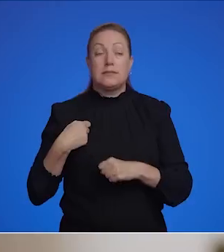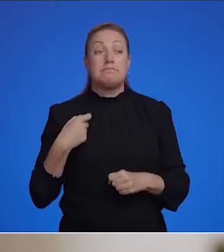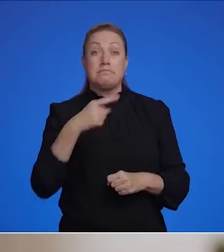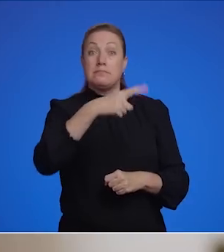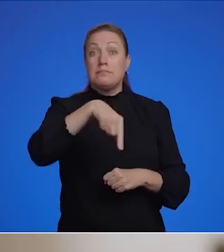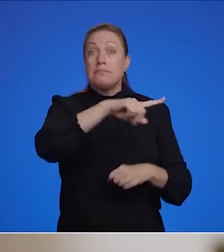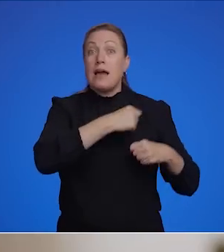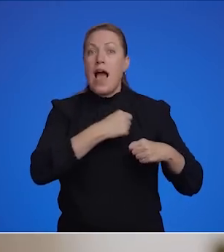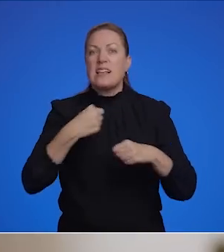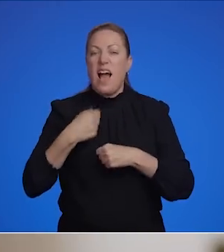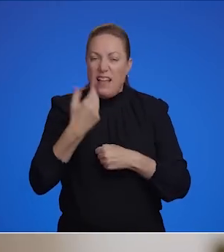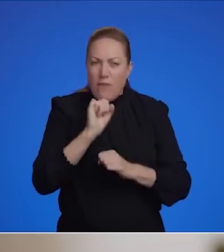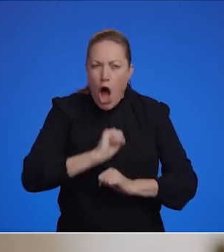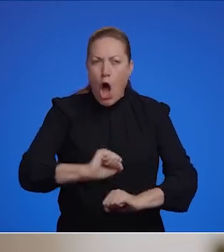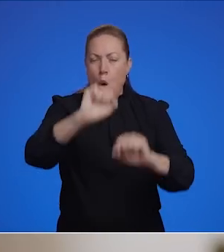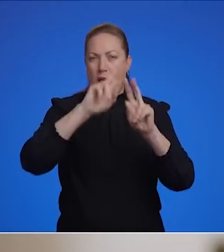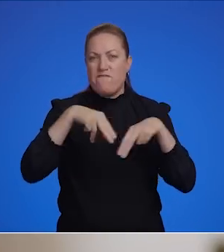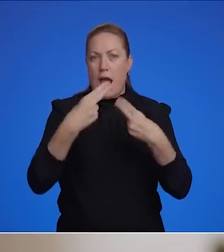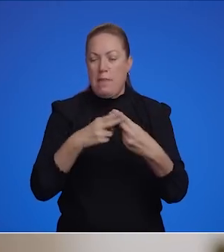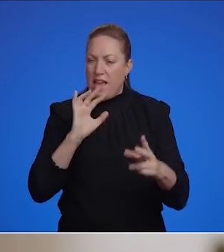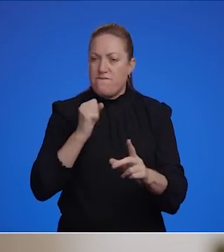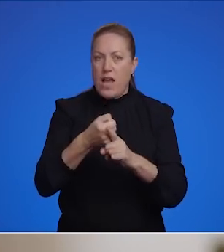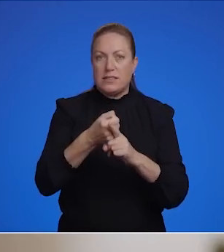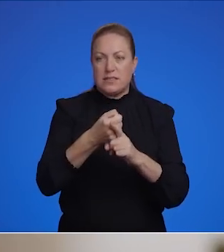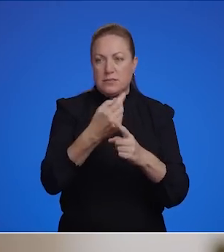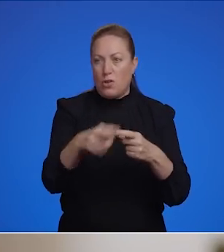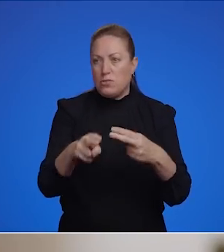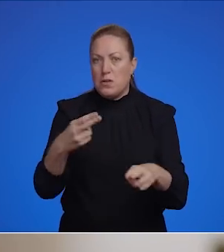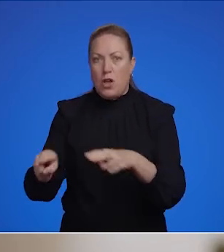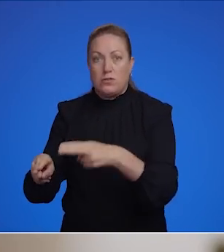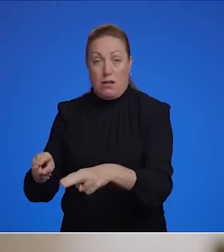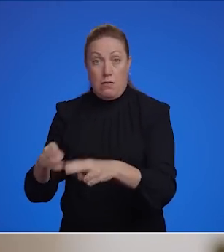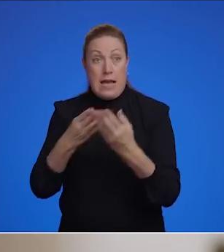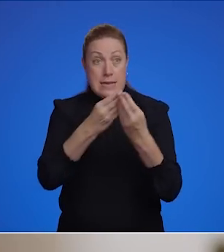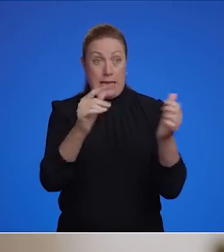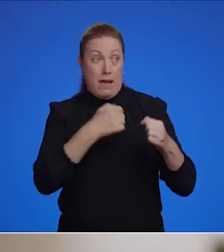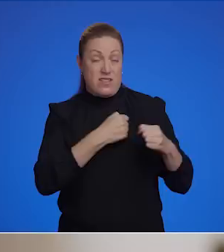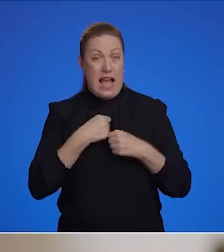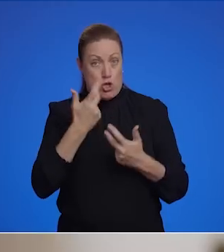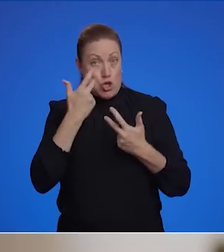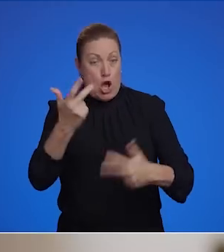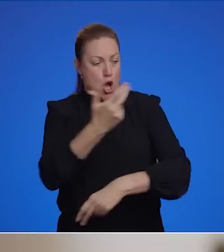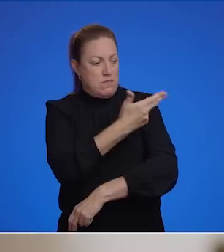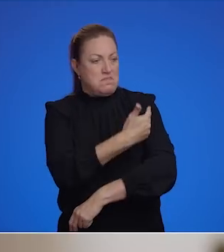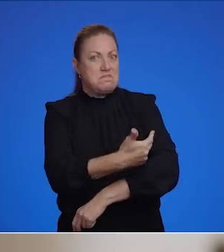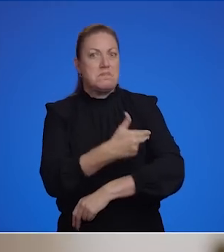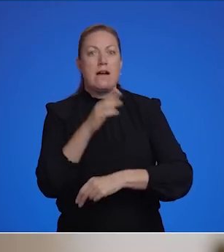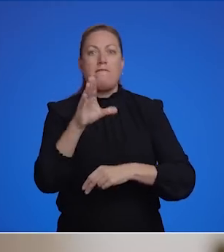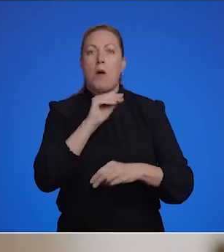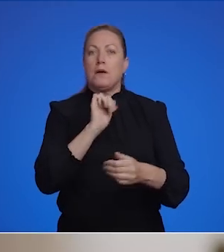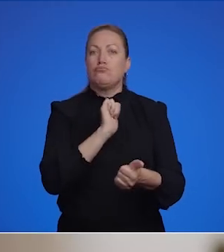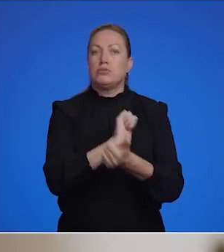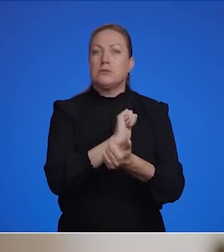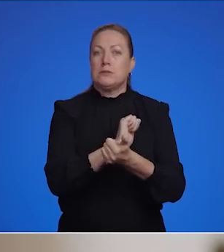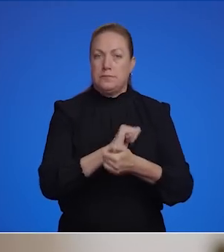personally impacted by his crimes. And some of them could show him the tattoo they received as prisoners in Auschwitz.